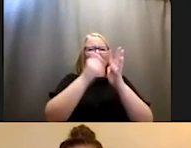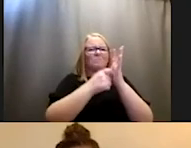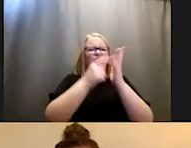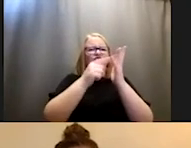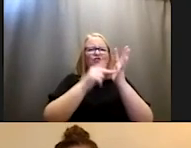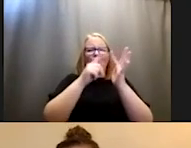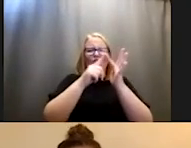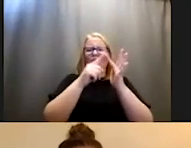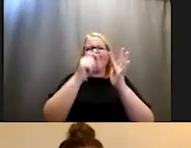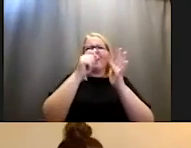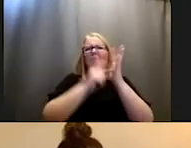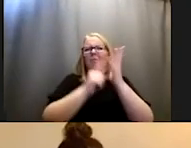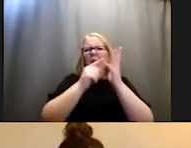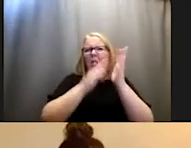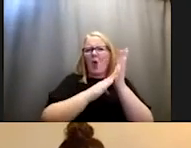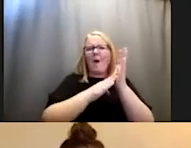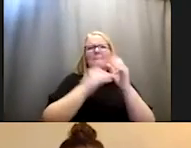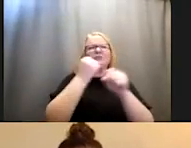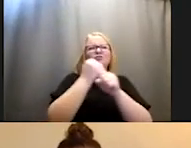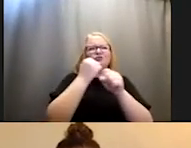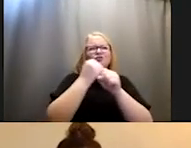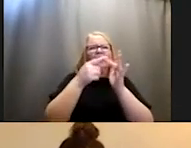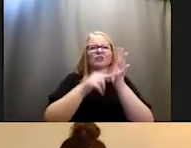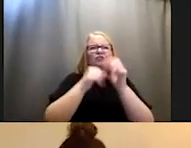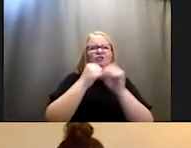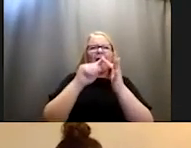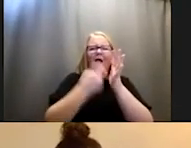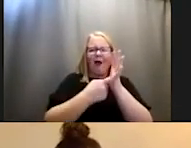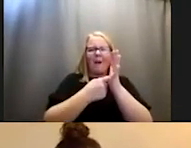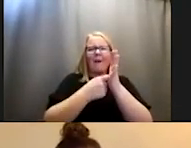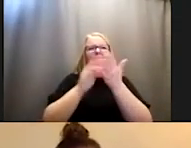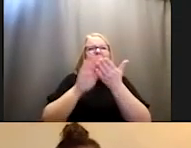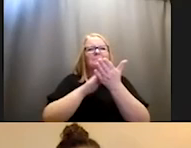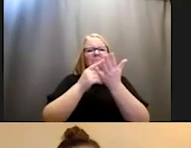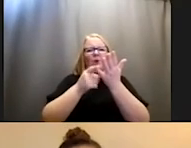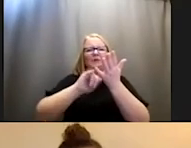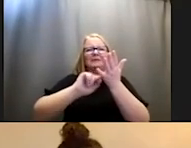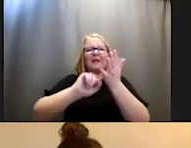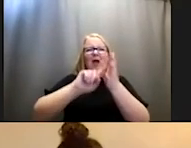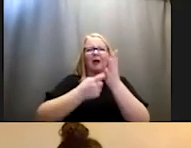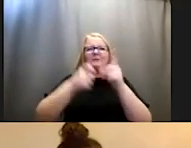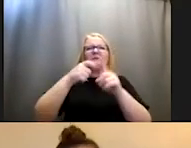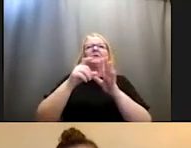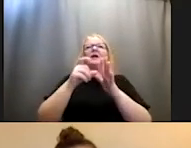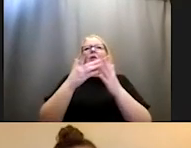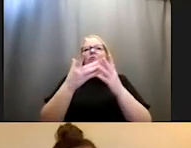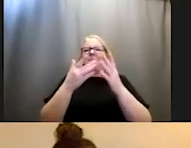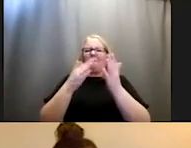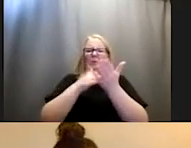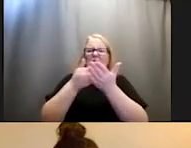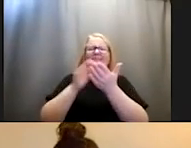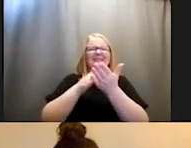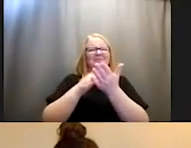plum, ginger, mustard, and putty, which is a kind of very specific shade of beige. And these are the colours that she was